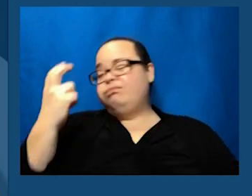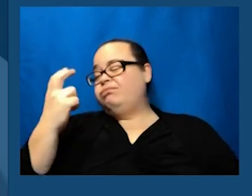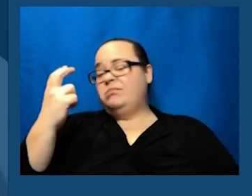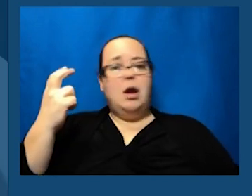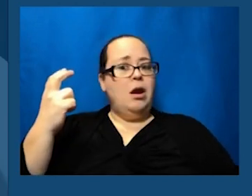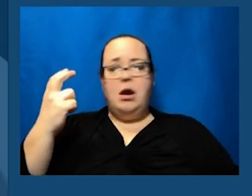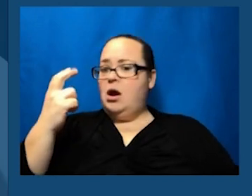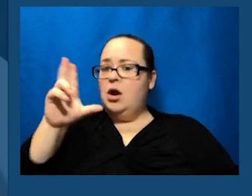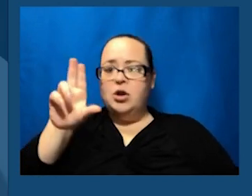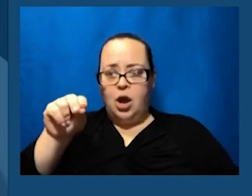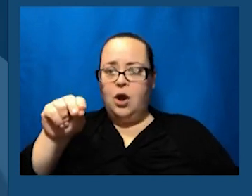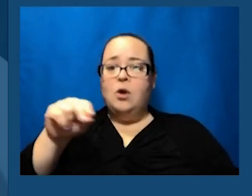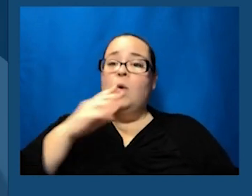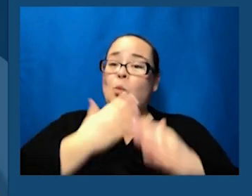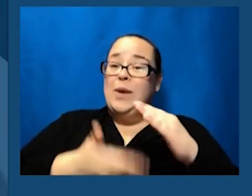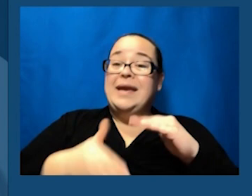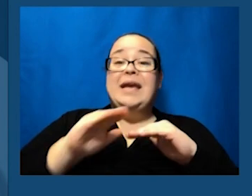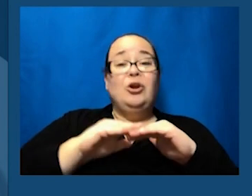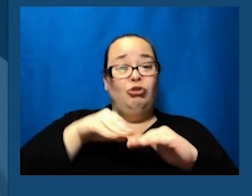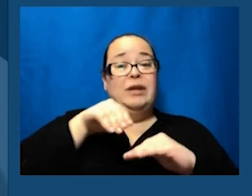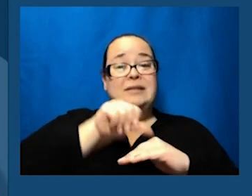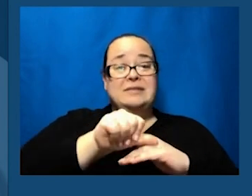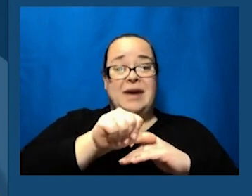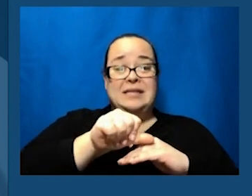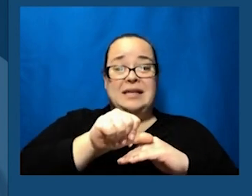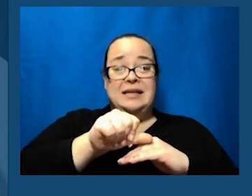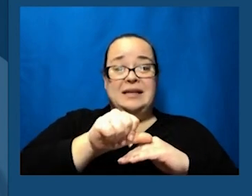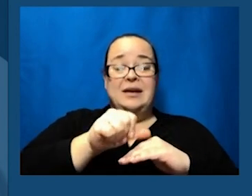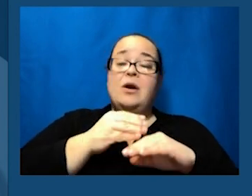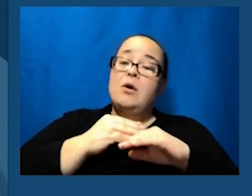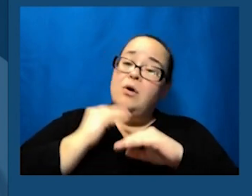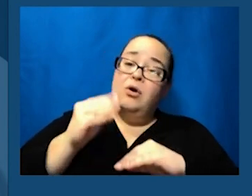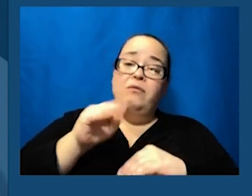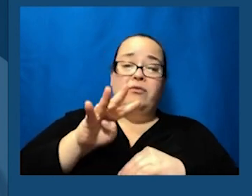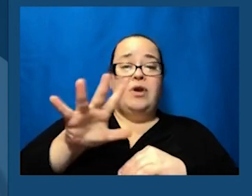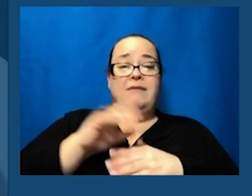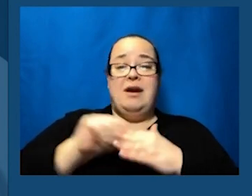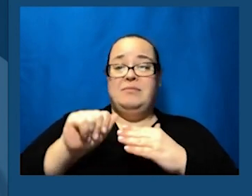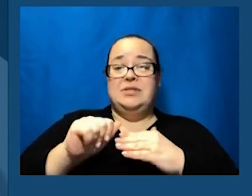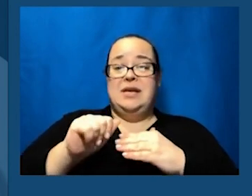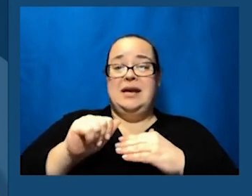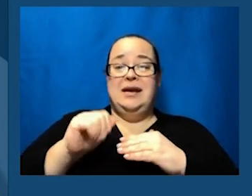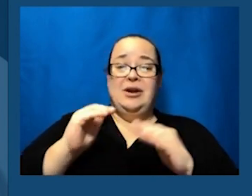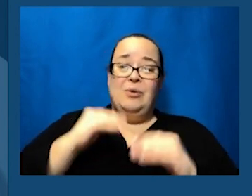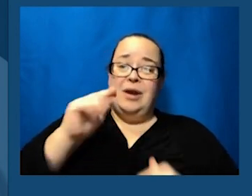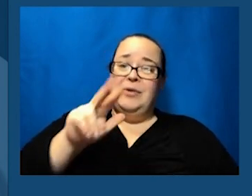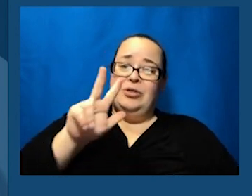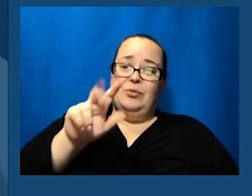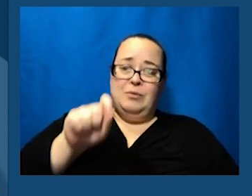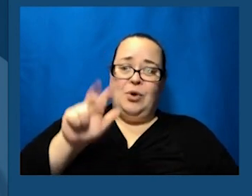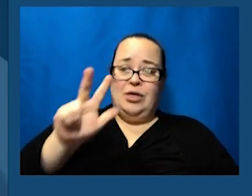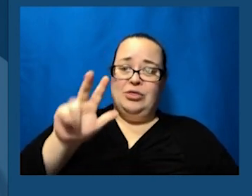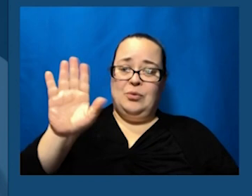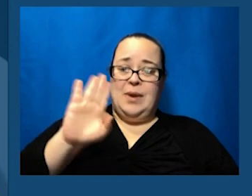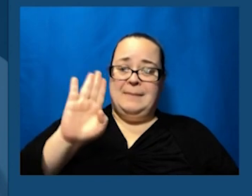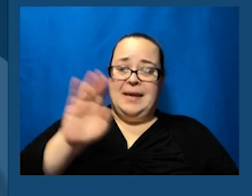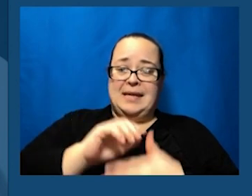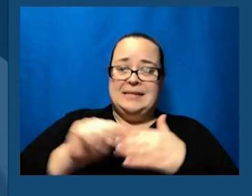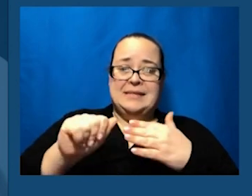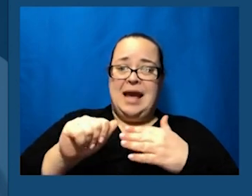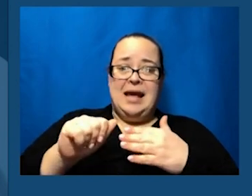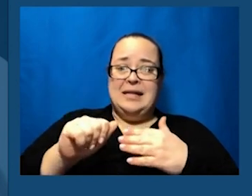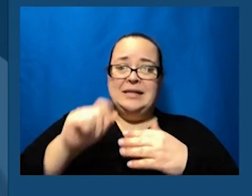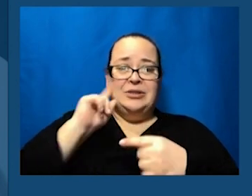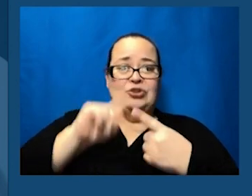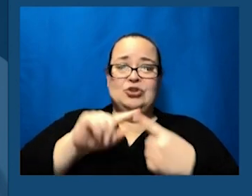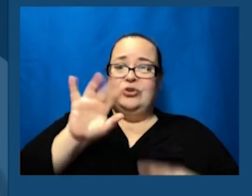over 45% we're up to $3.3 billion. We went from $3.3 billion over to $4.8 billion. And it's